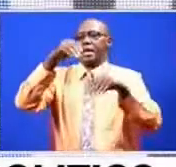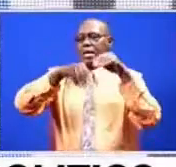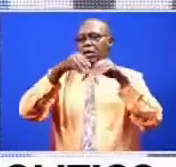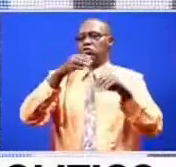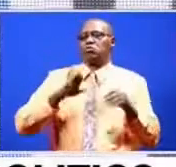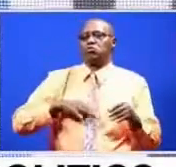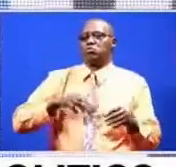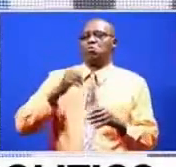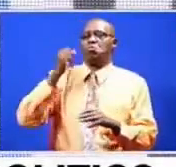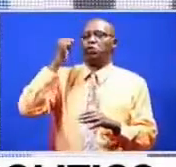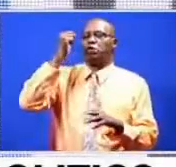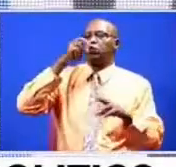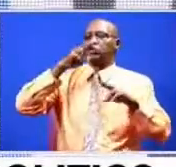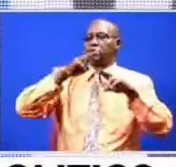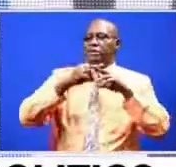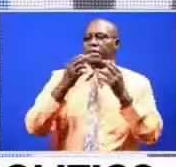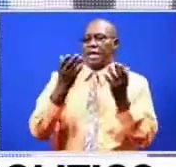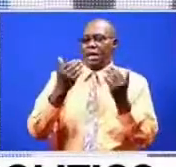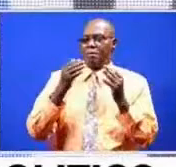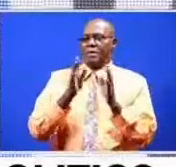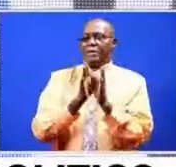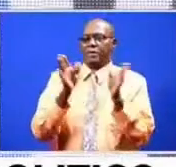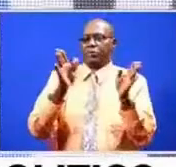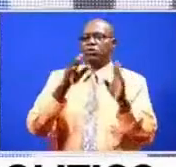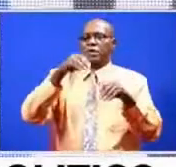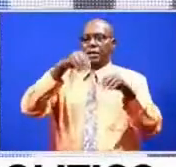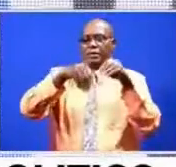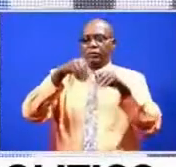political seats in the coming general election.